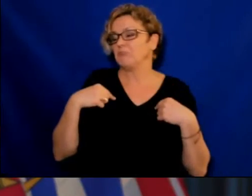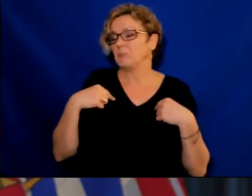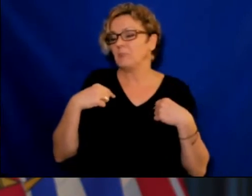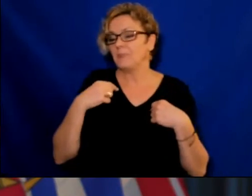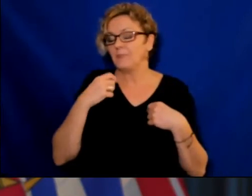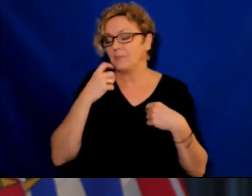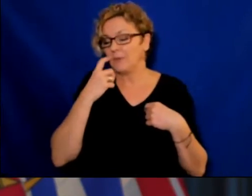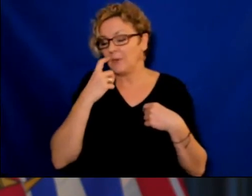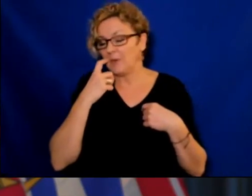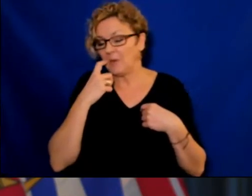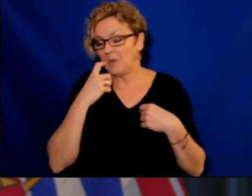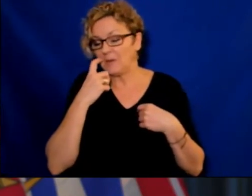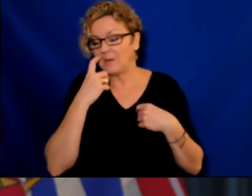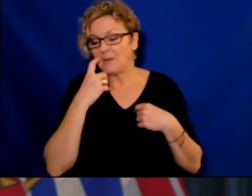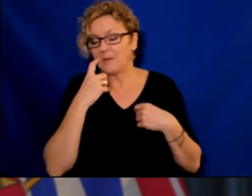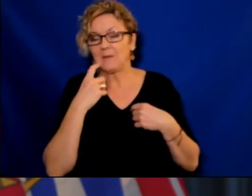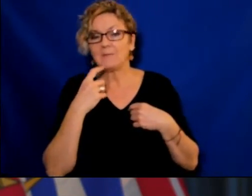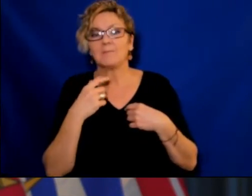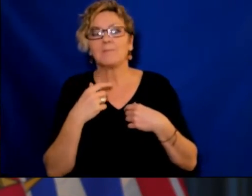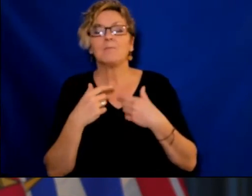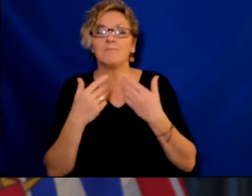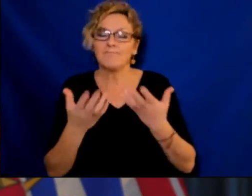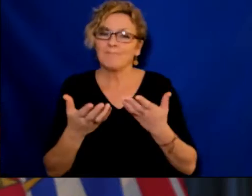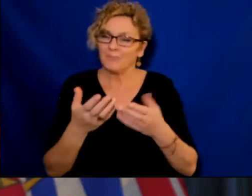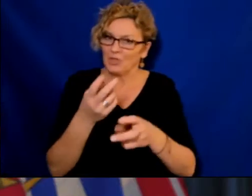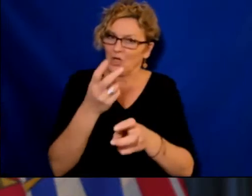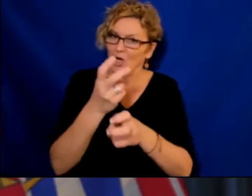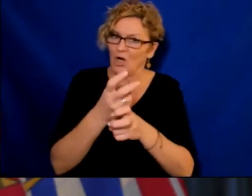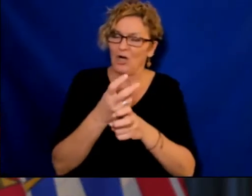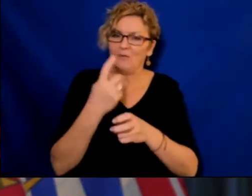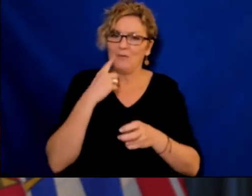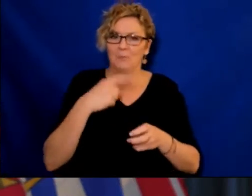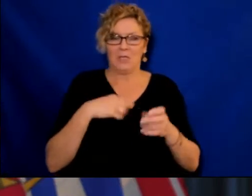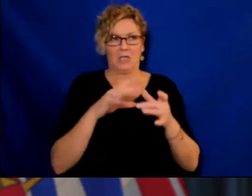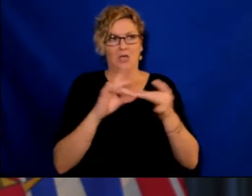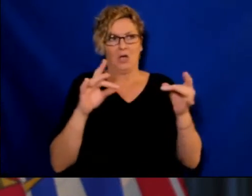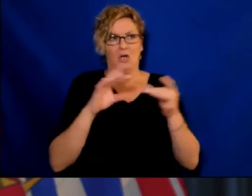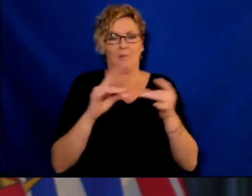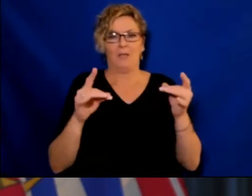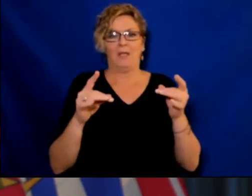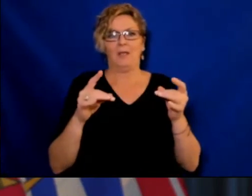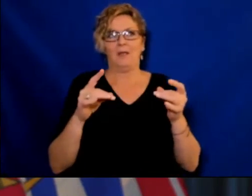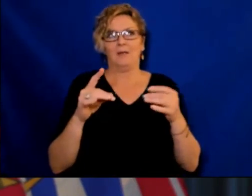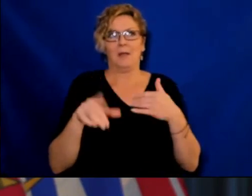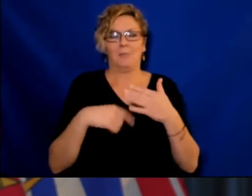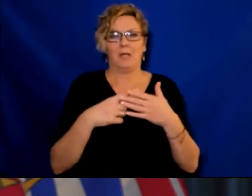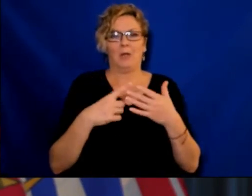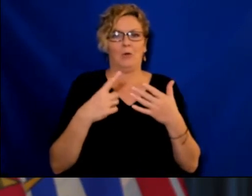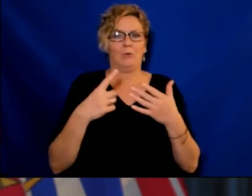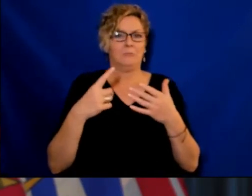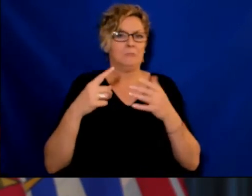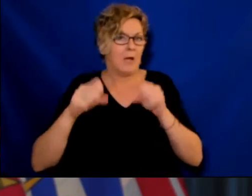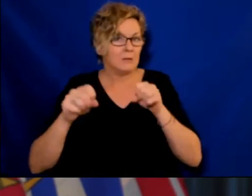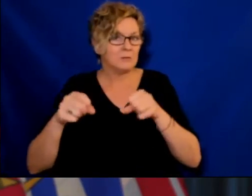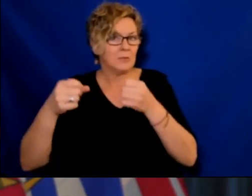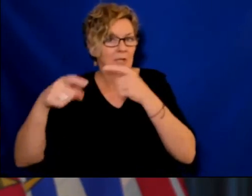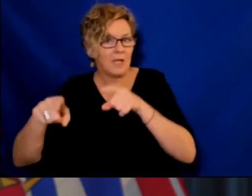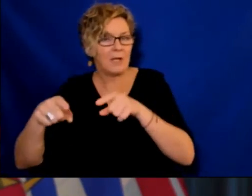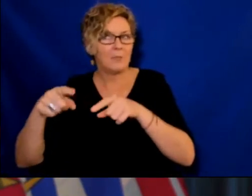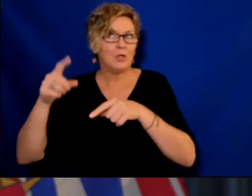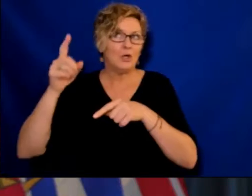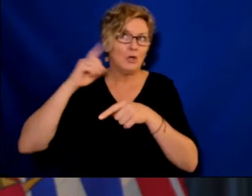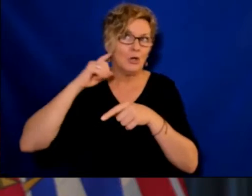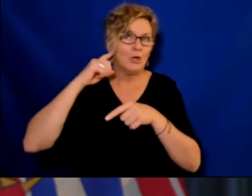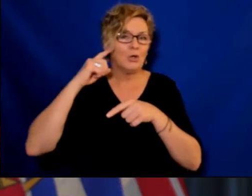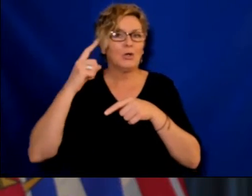you. However, what we talk about with isolation, there's two things for isolation. One, people